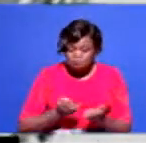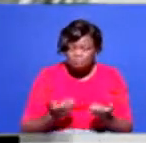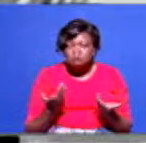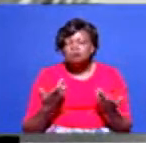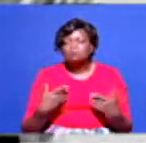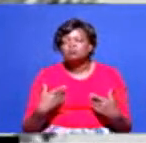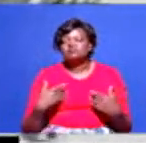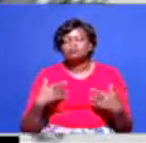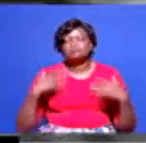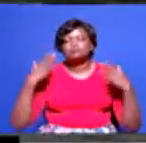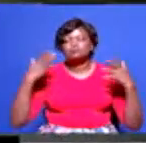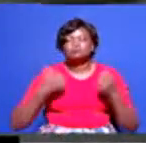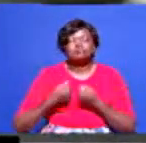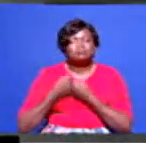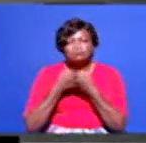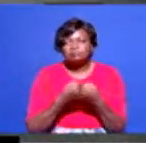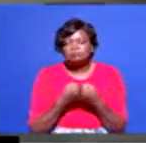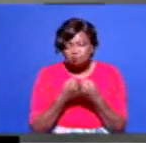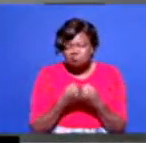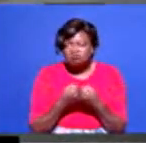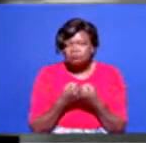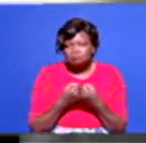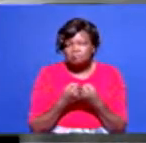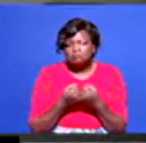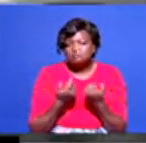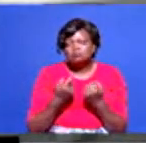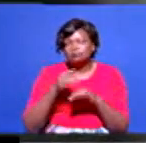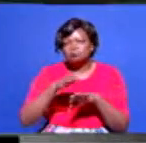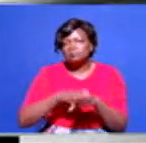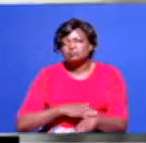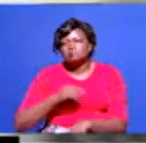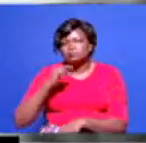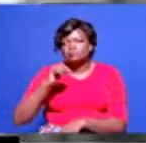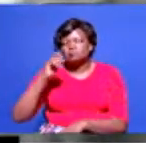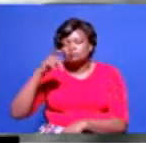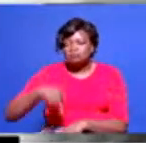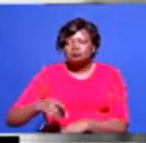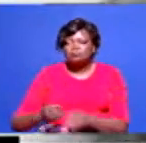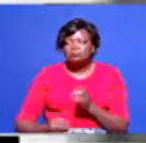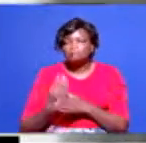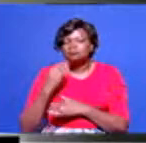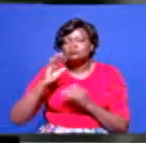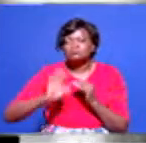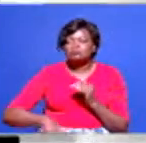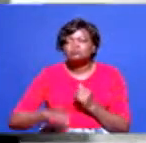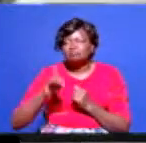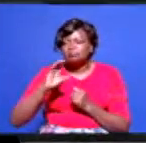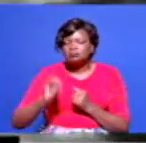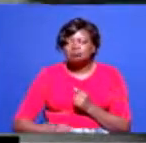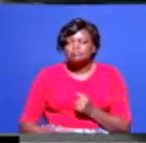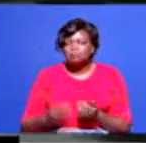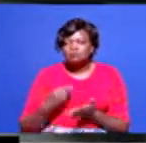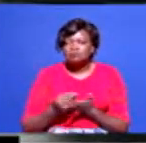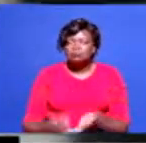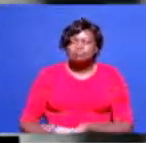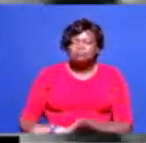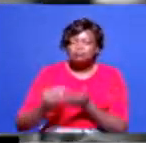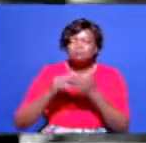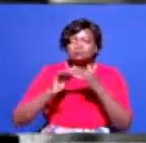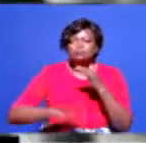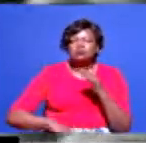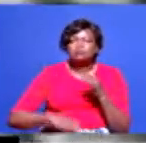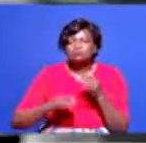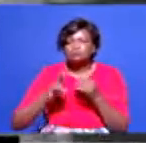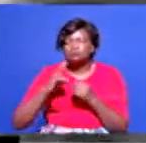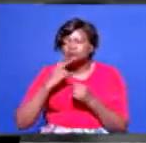major challenges characterized by slow GDP growth of less than 1%, revenue collection of lower than 200 billion